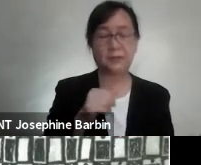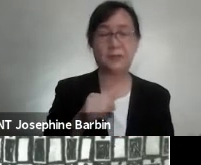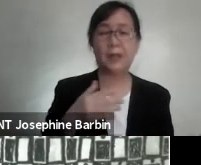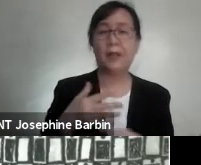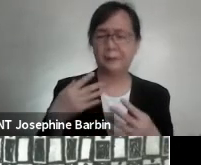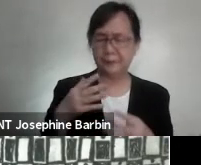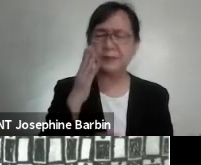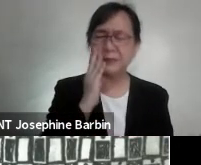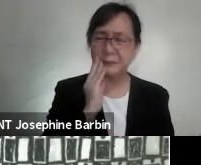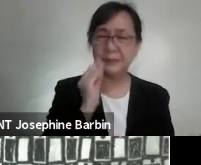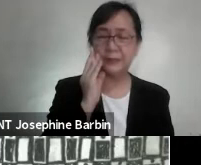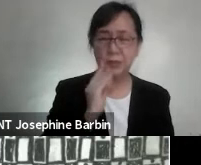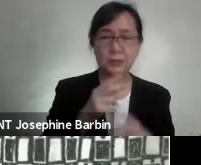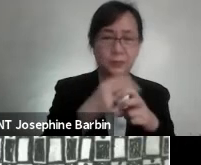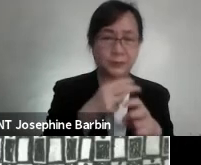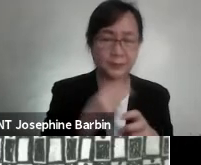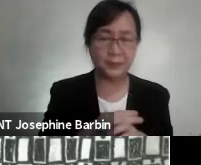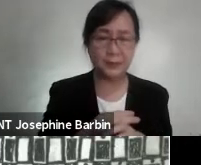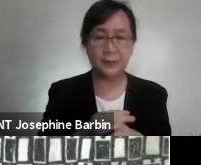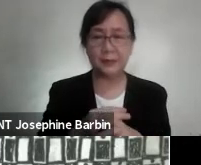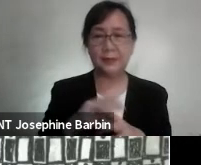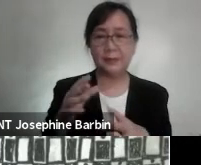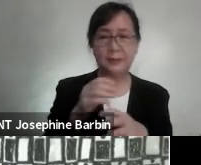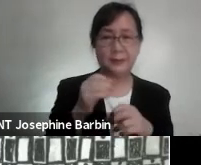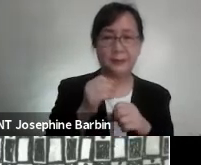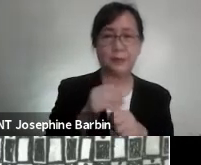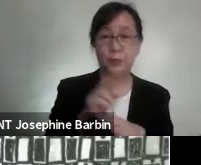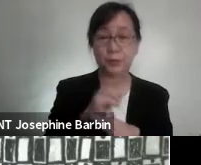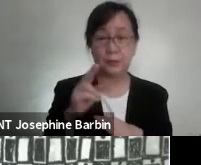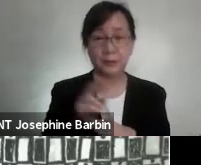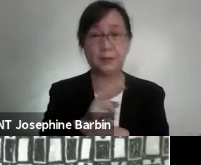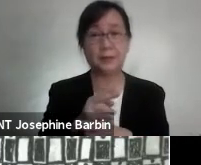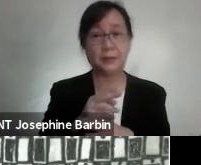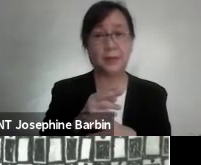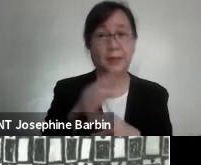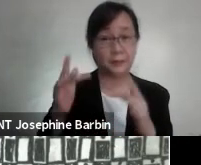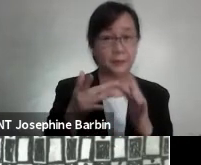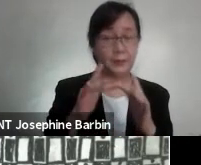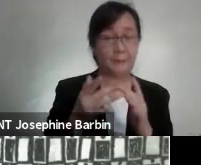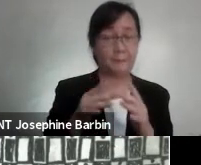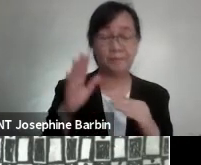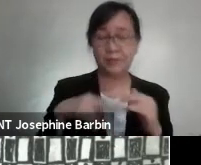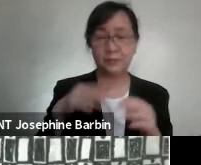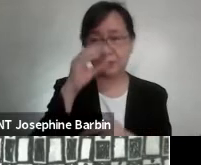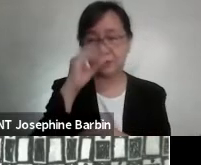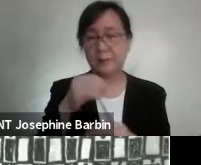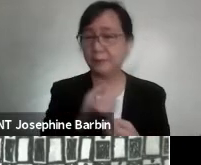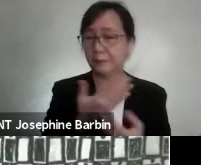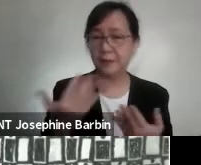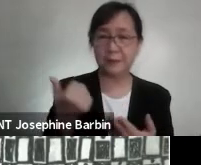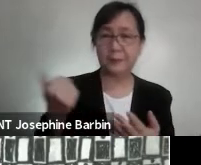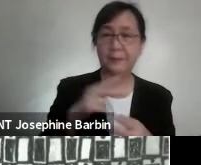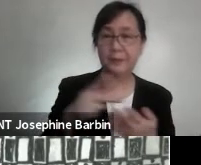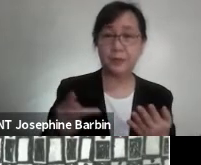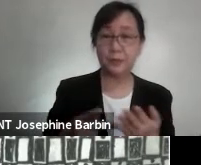experience much greater difficulties accessing the internet than boys do. And in many parts of the world, this is largely